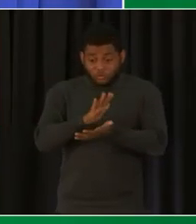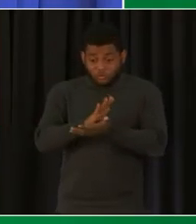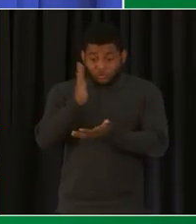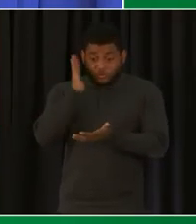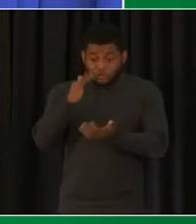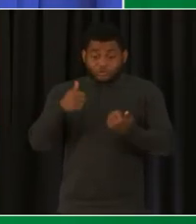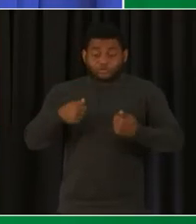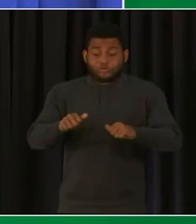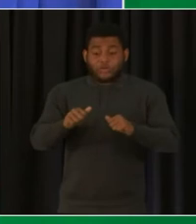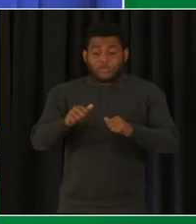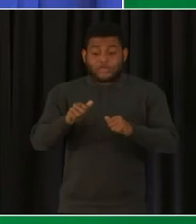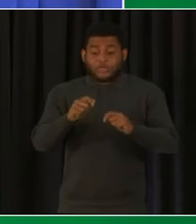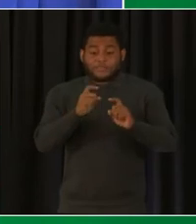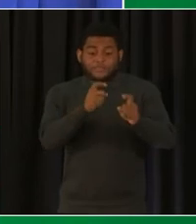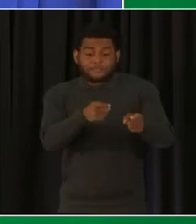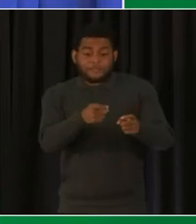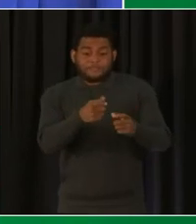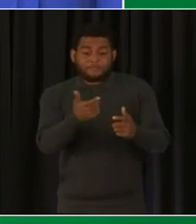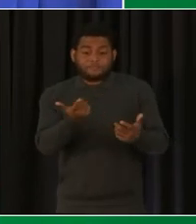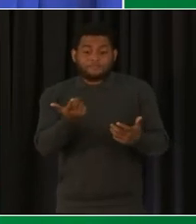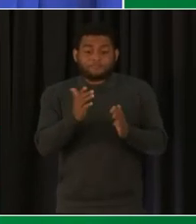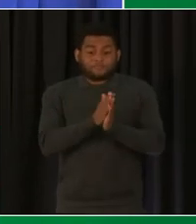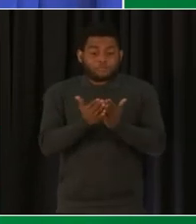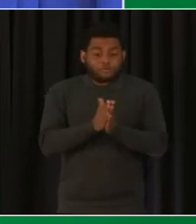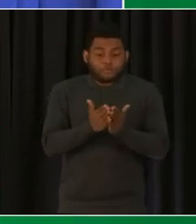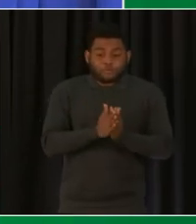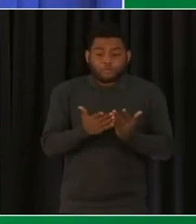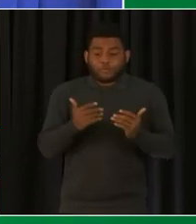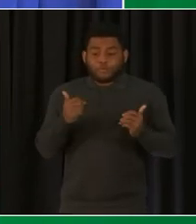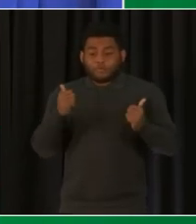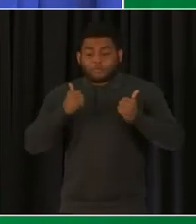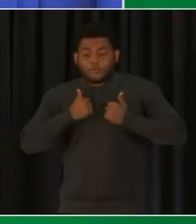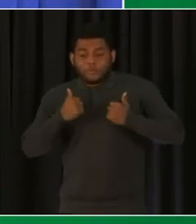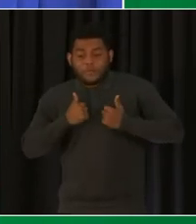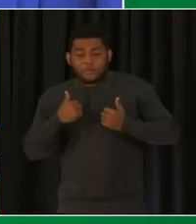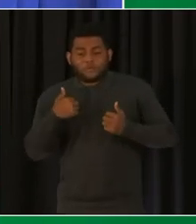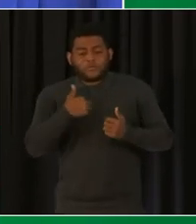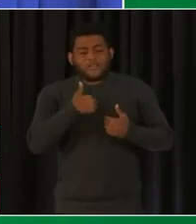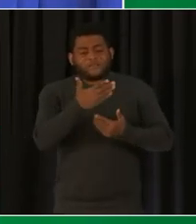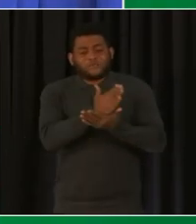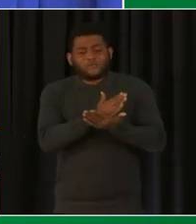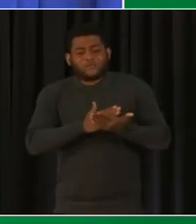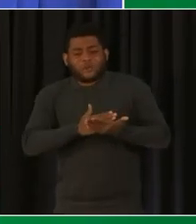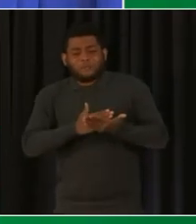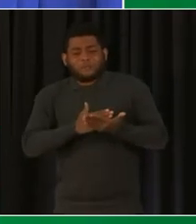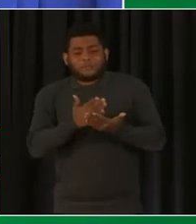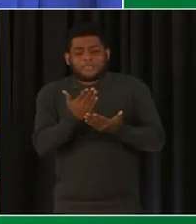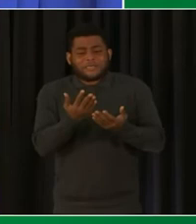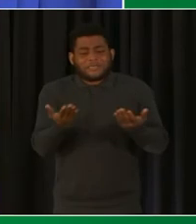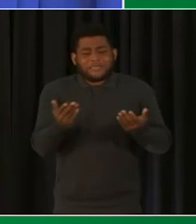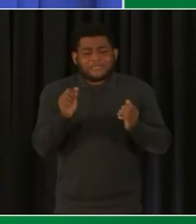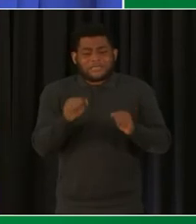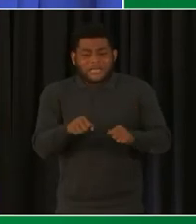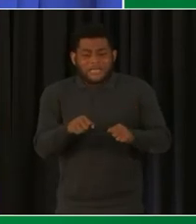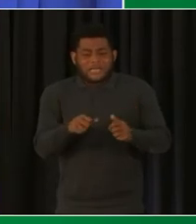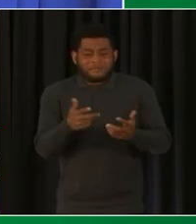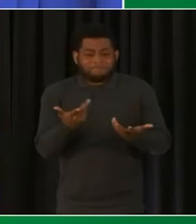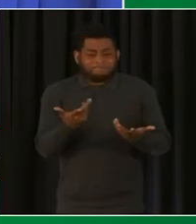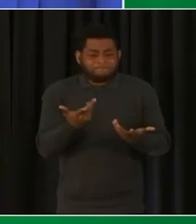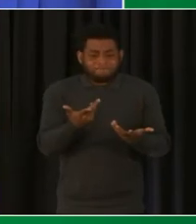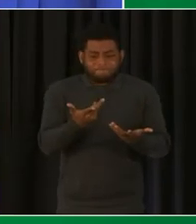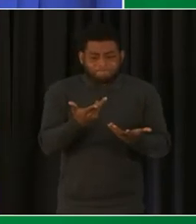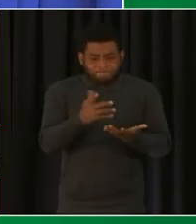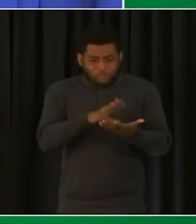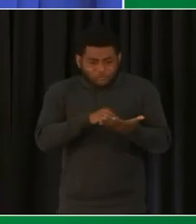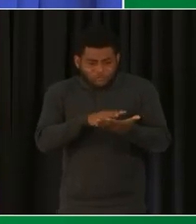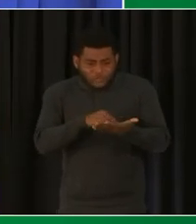will try to get the students book or book bags with them. So they have some instructional materials that they can engage in while they're in the